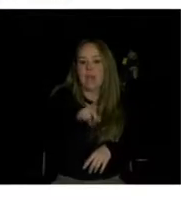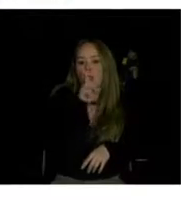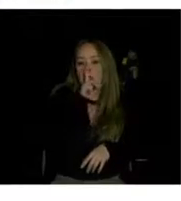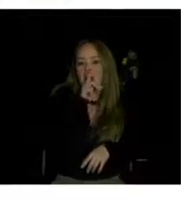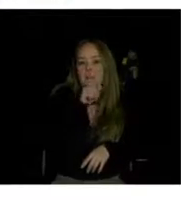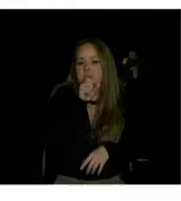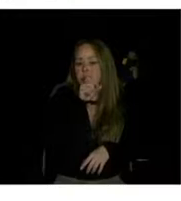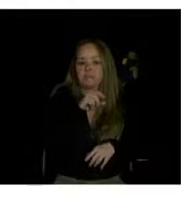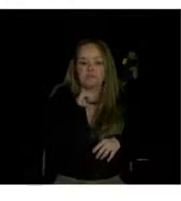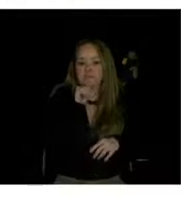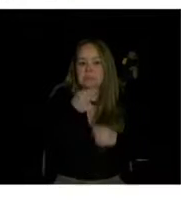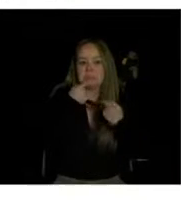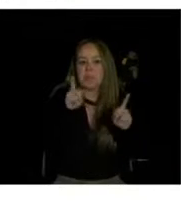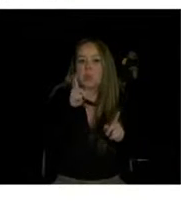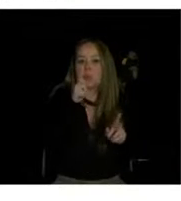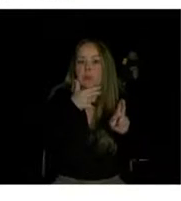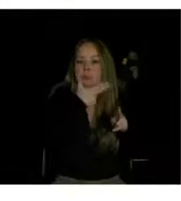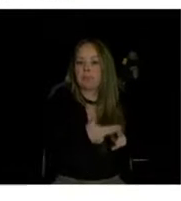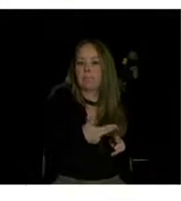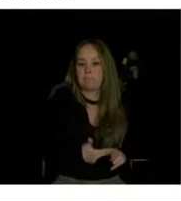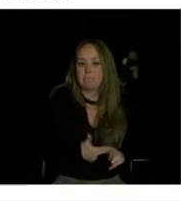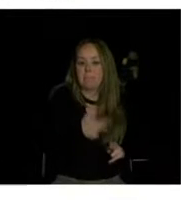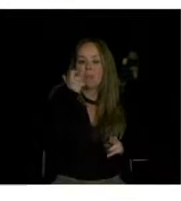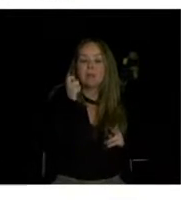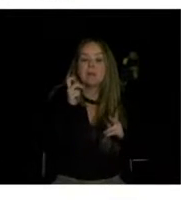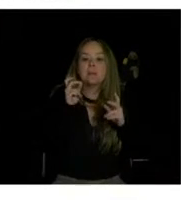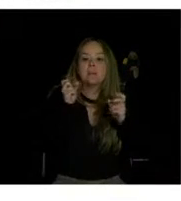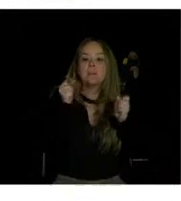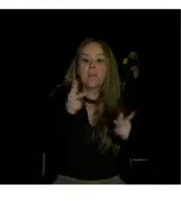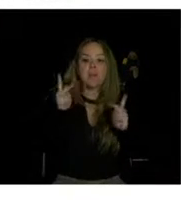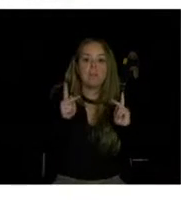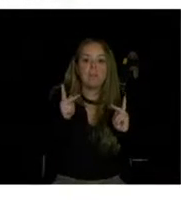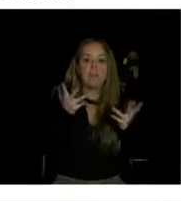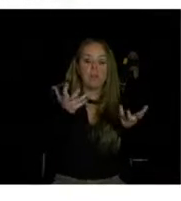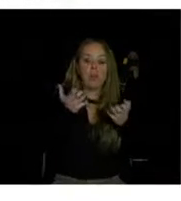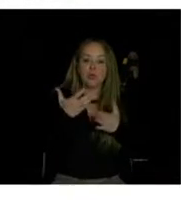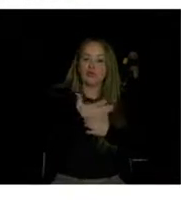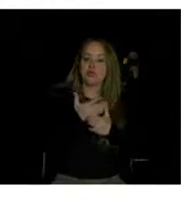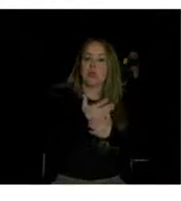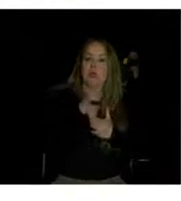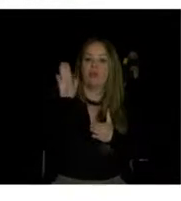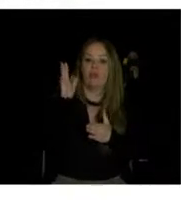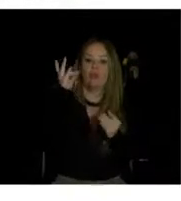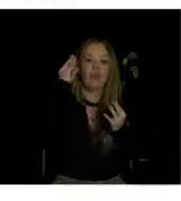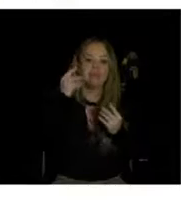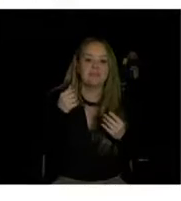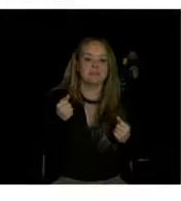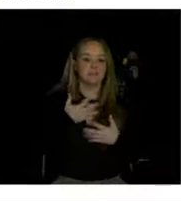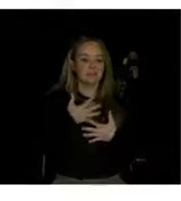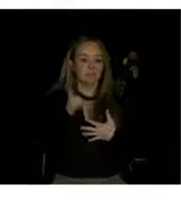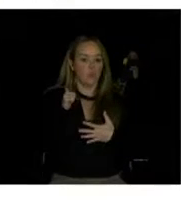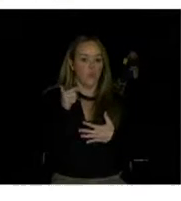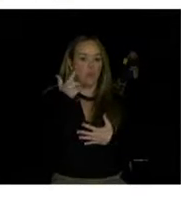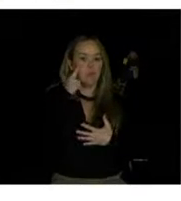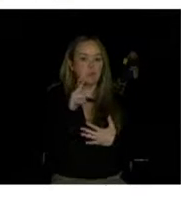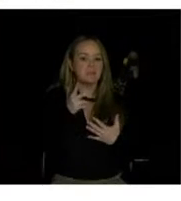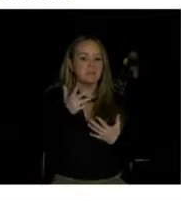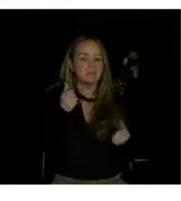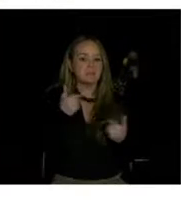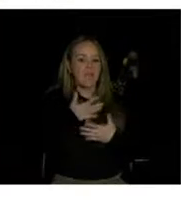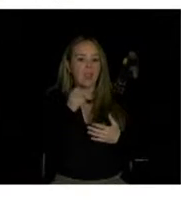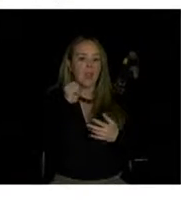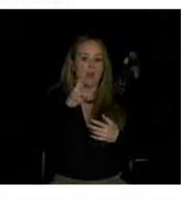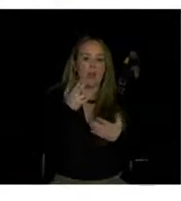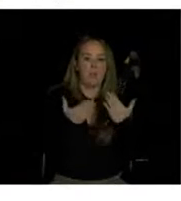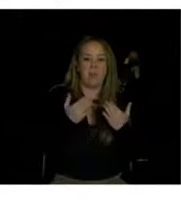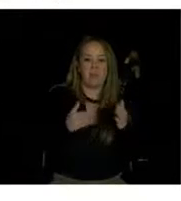we know is that many times people are reluctant to share their thoughts for fear of retaliation or whatever the case